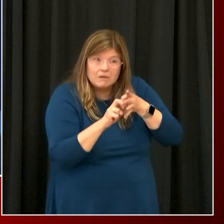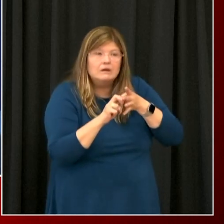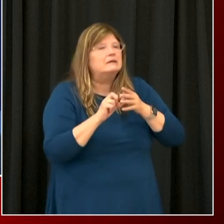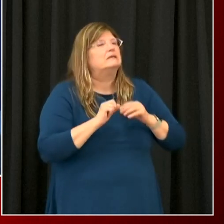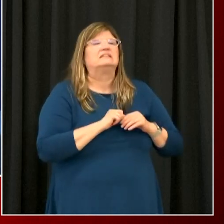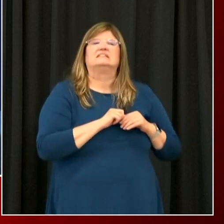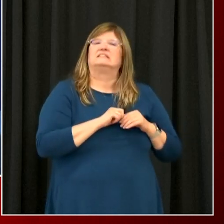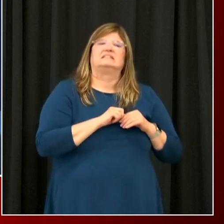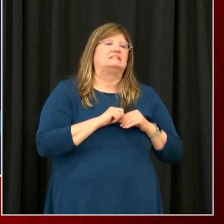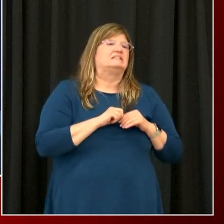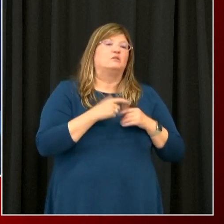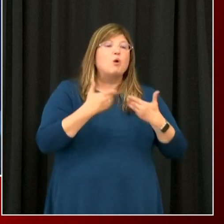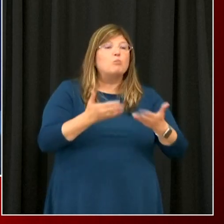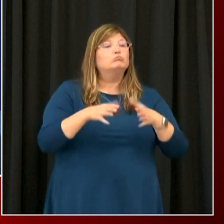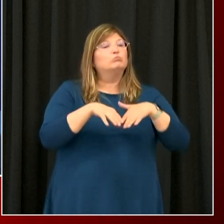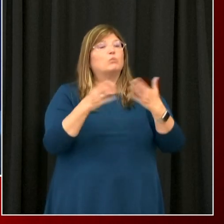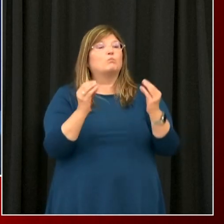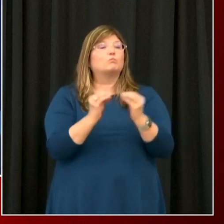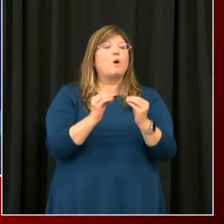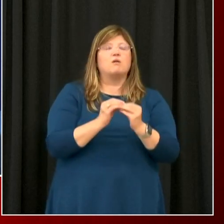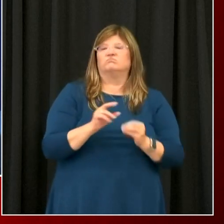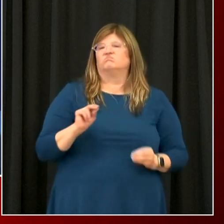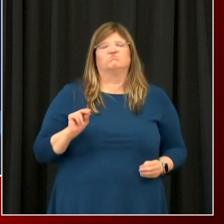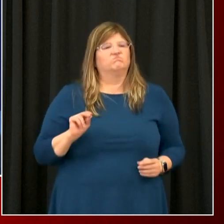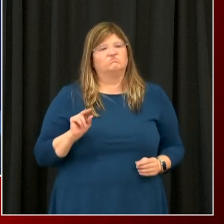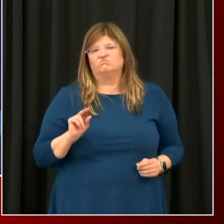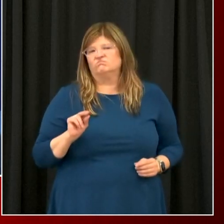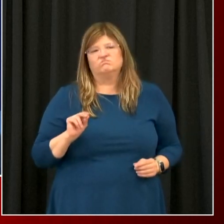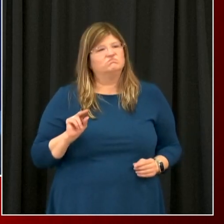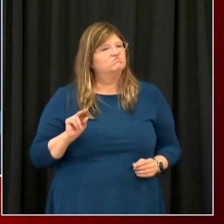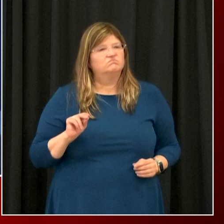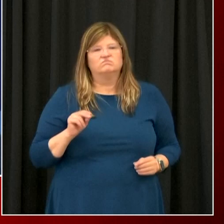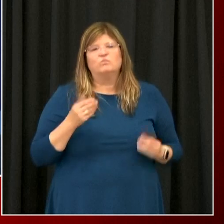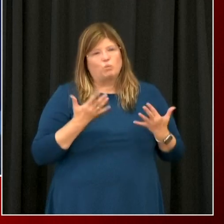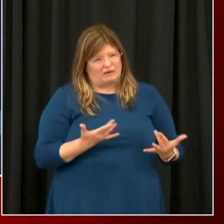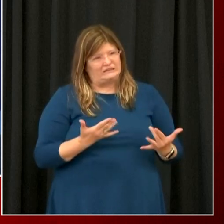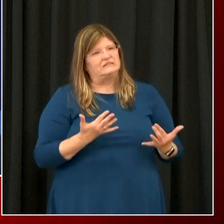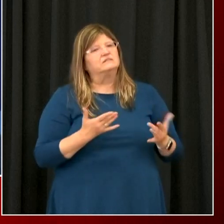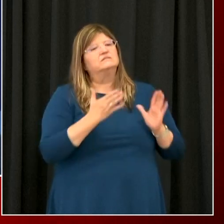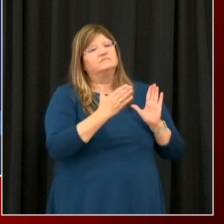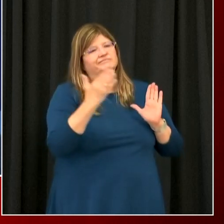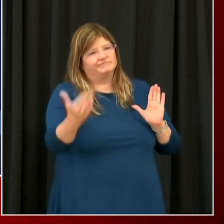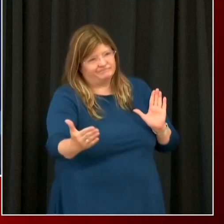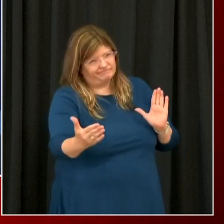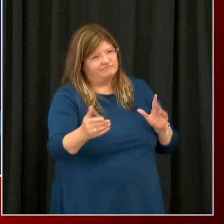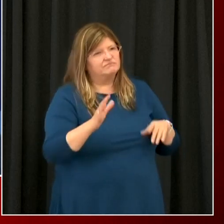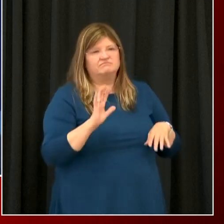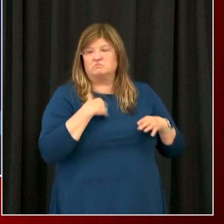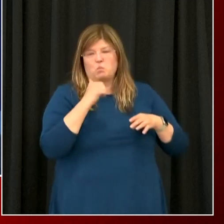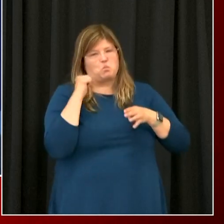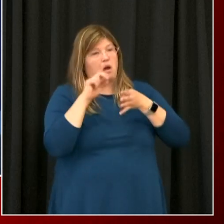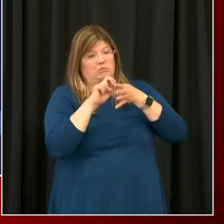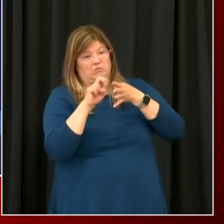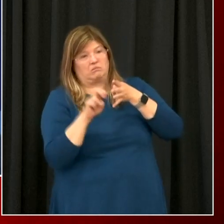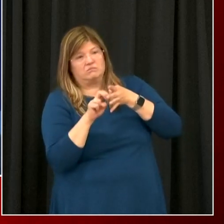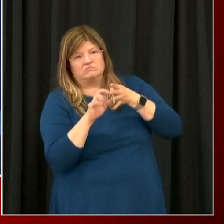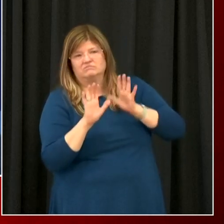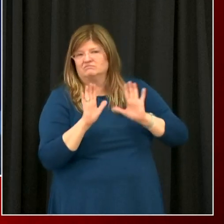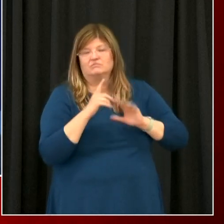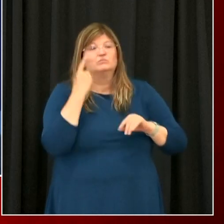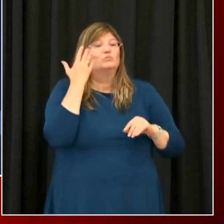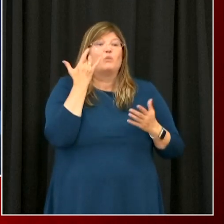can go ahead and have a phased reopening for phase 2. The reason for that is that every time you make